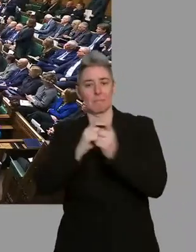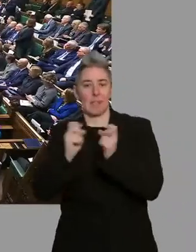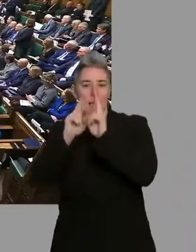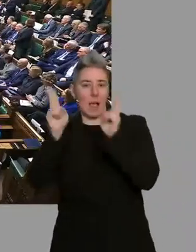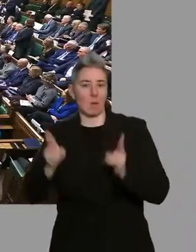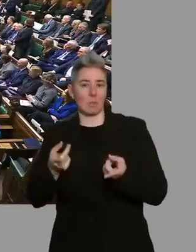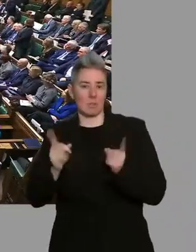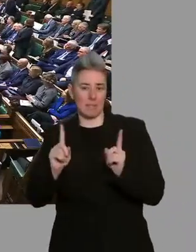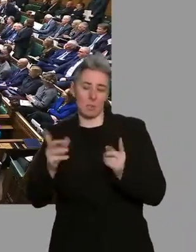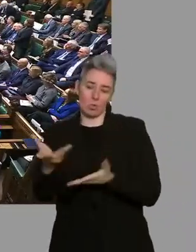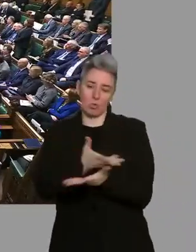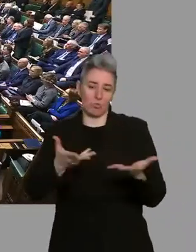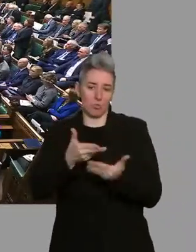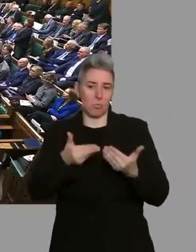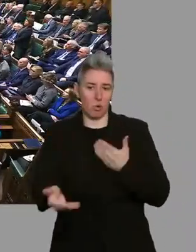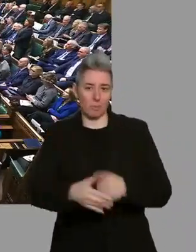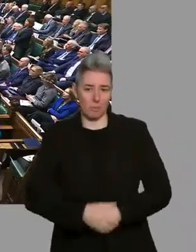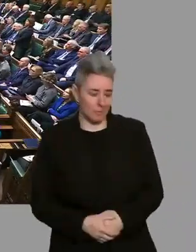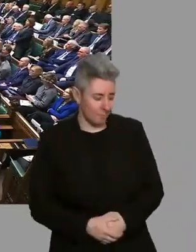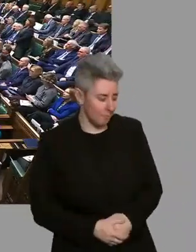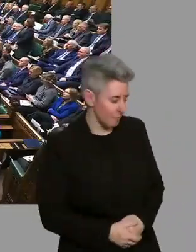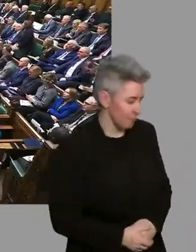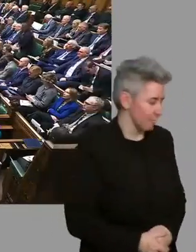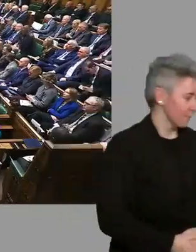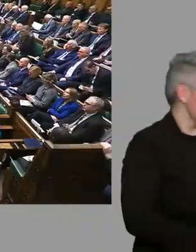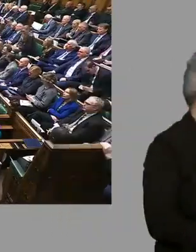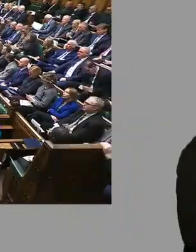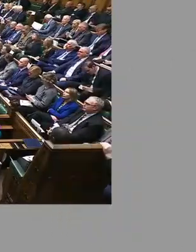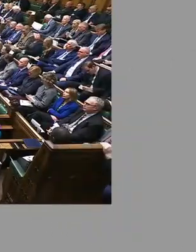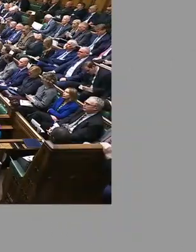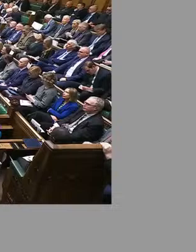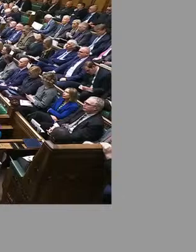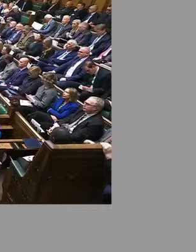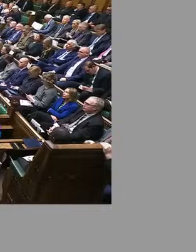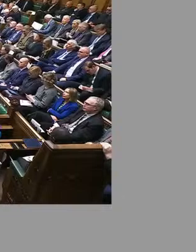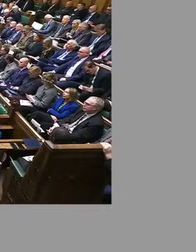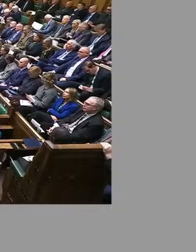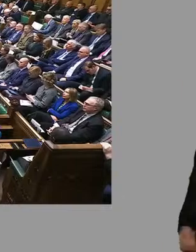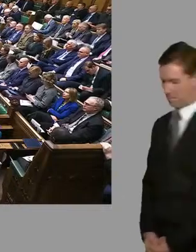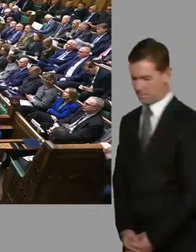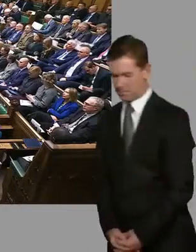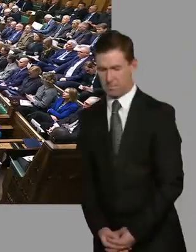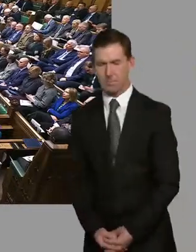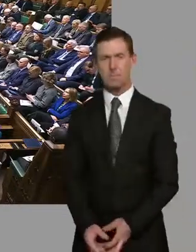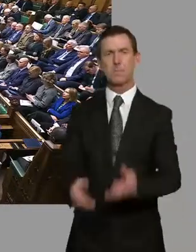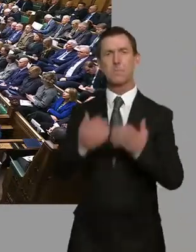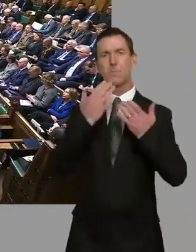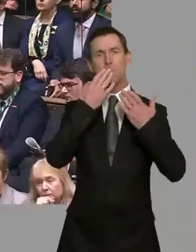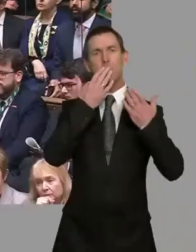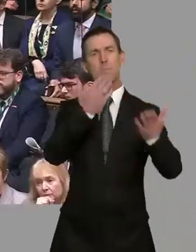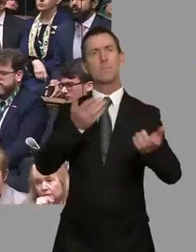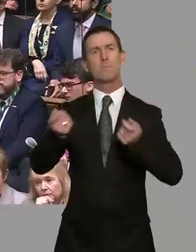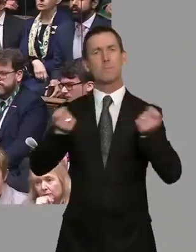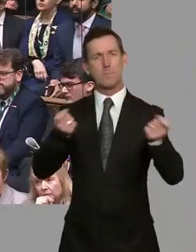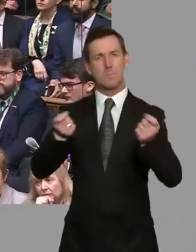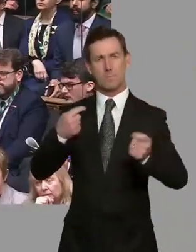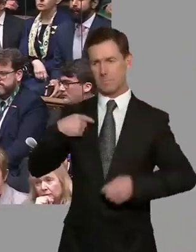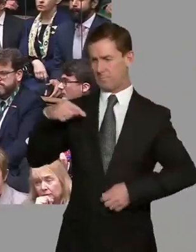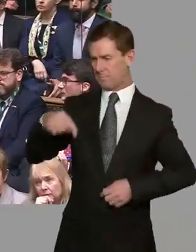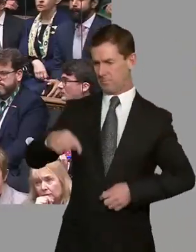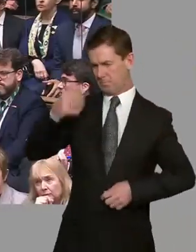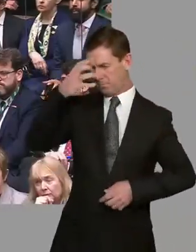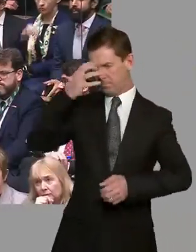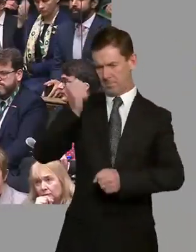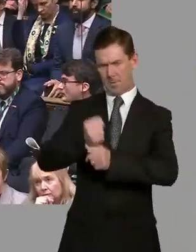Fenton-Glenn. Thank you, Mr. Speaker. This government is committed to using the criminal justice system to tackle violence against women